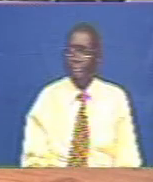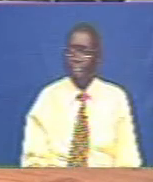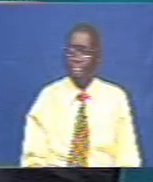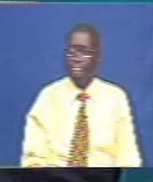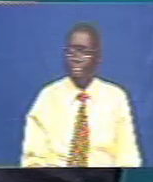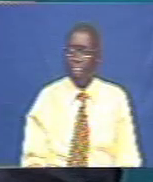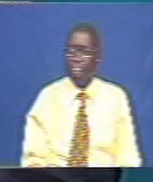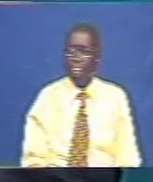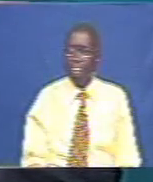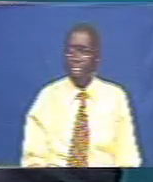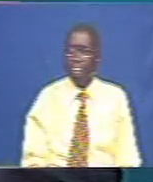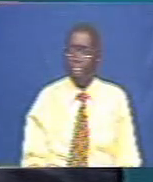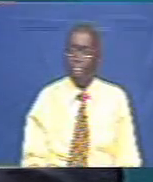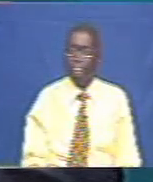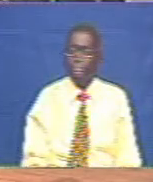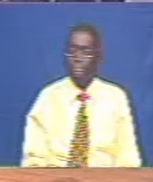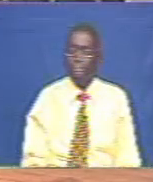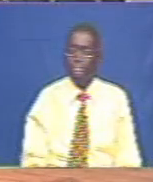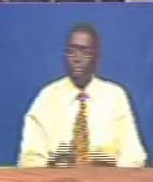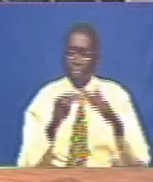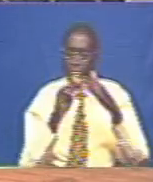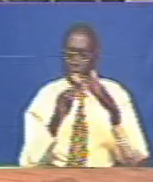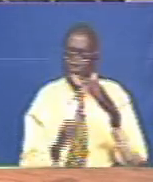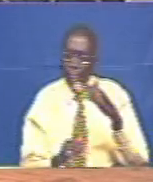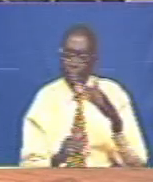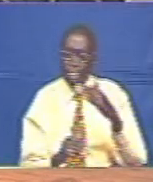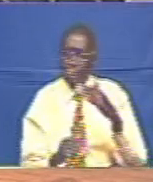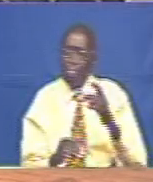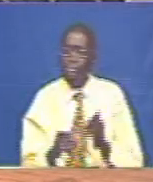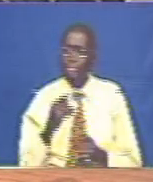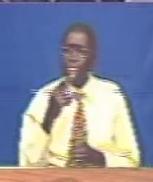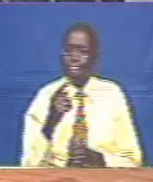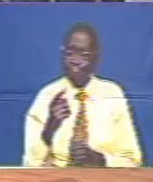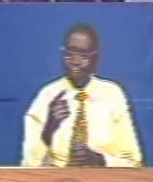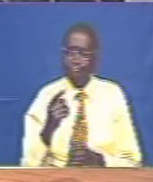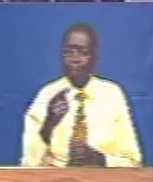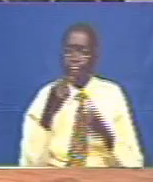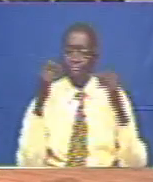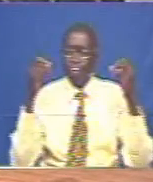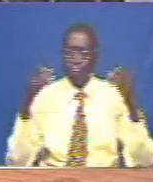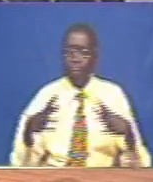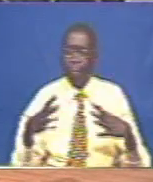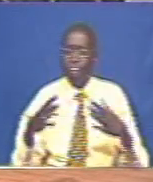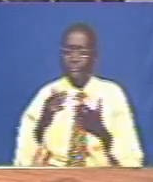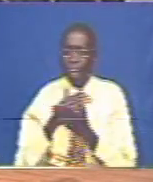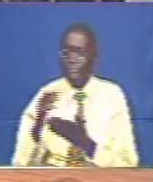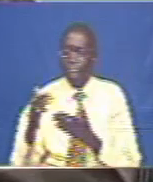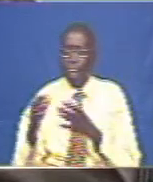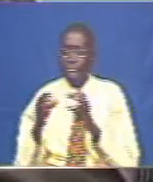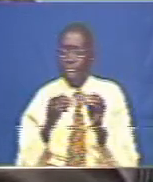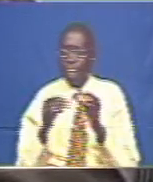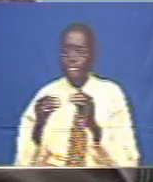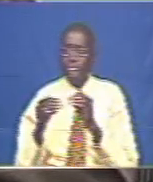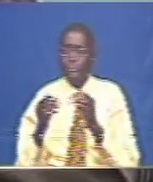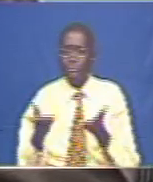In terms of the gaps, first of all, I want to put it clear that the cooperative movement in Kenya is